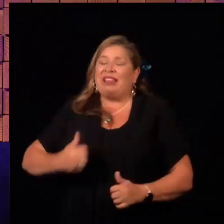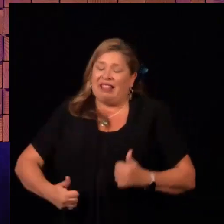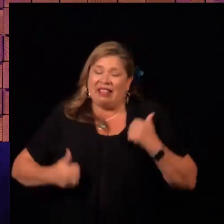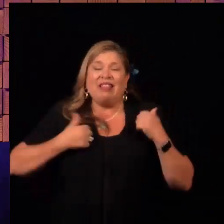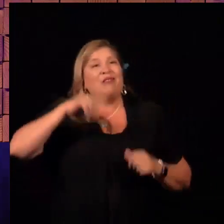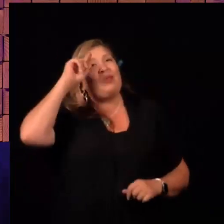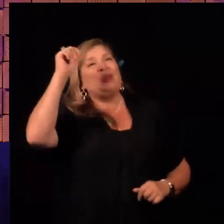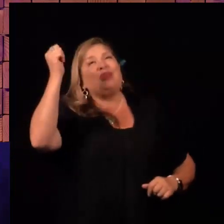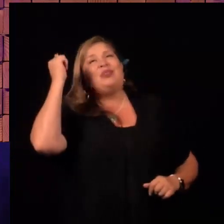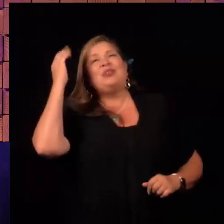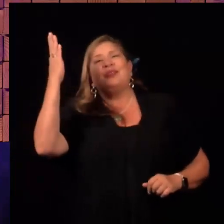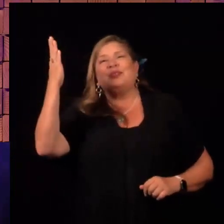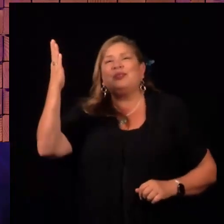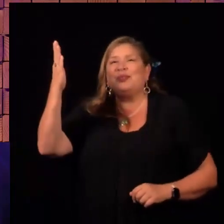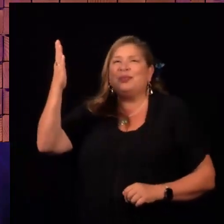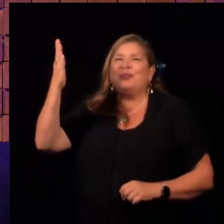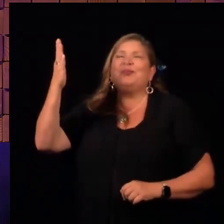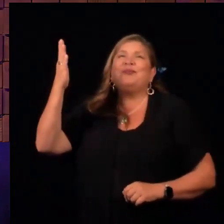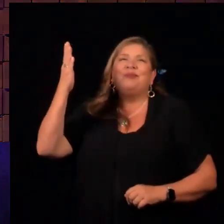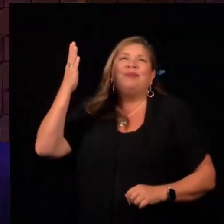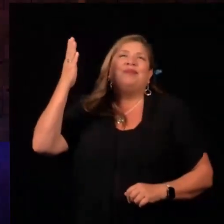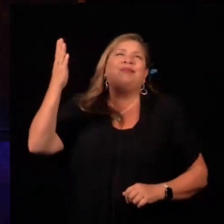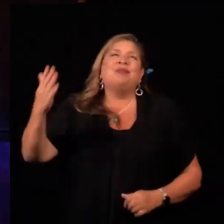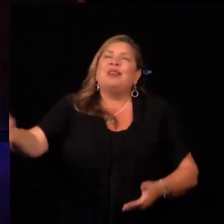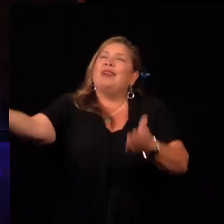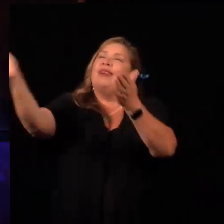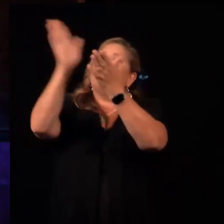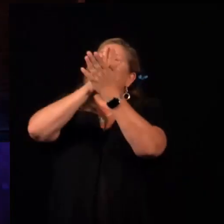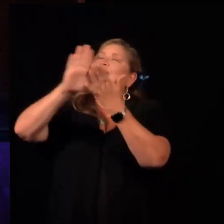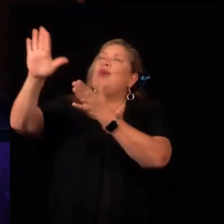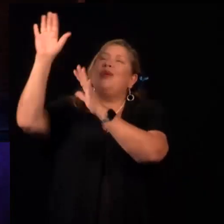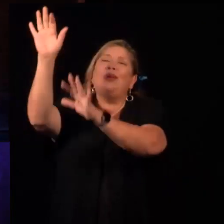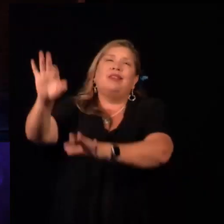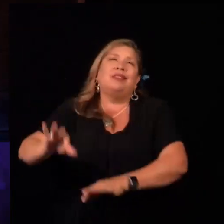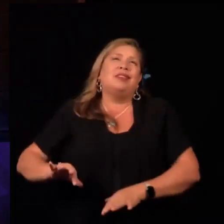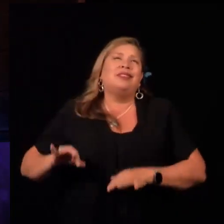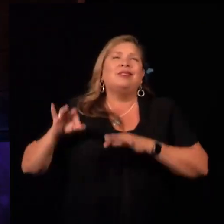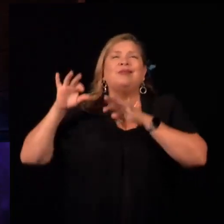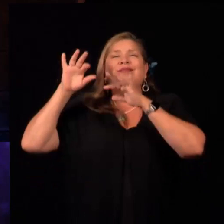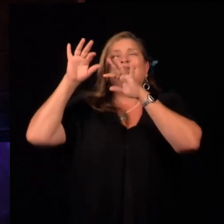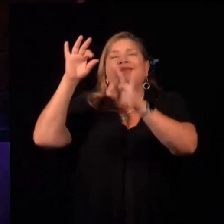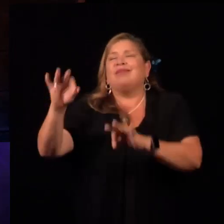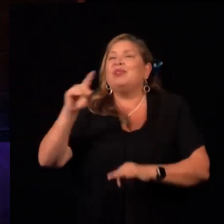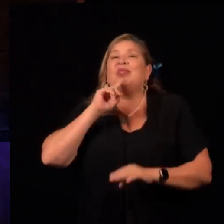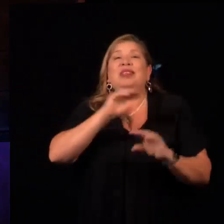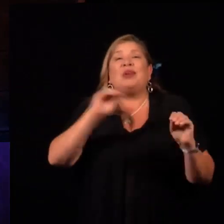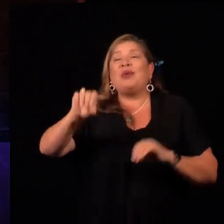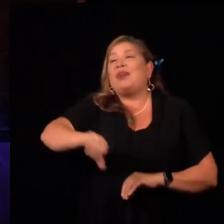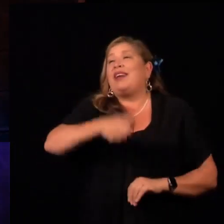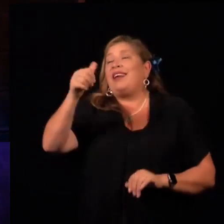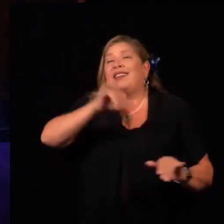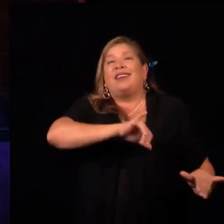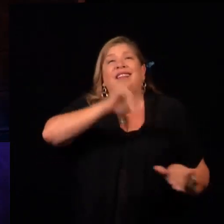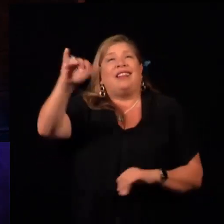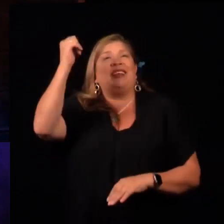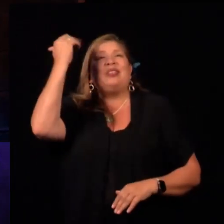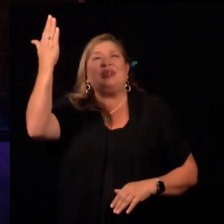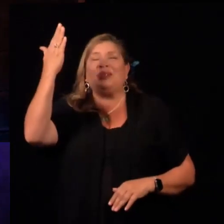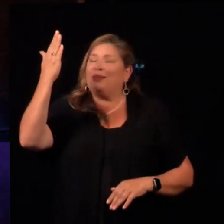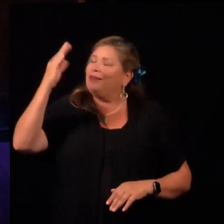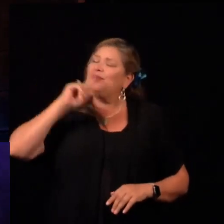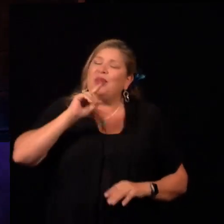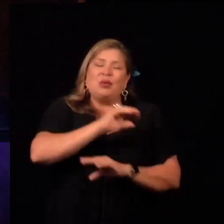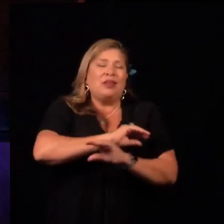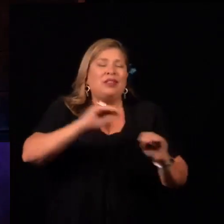We live for you. Sing out holy. Holy, there is no one like